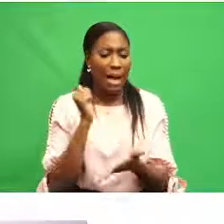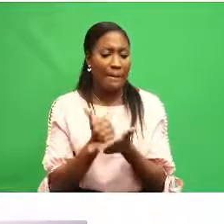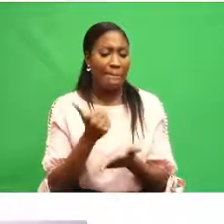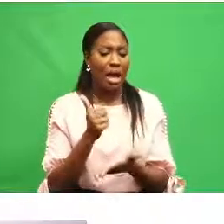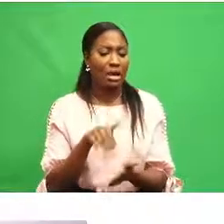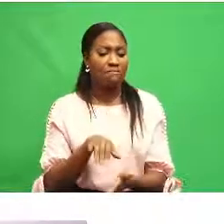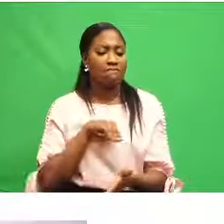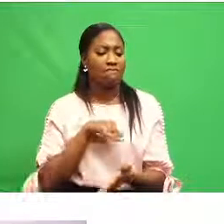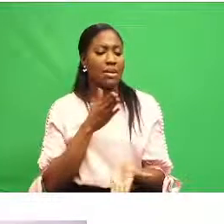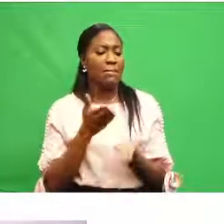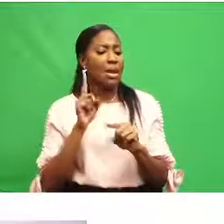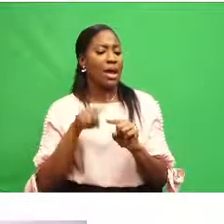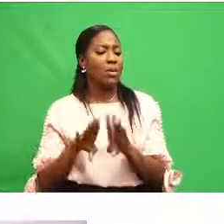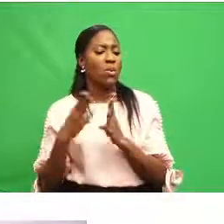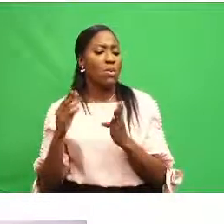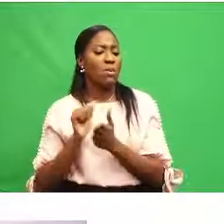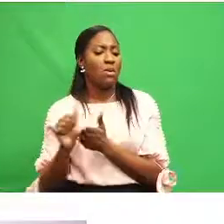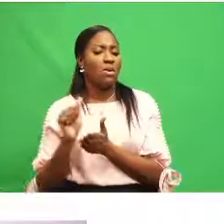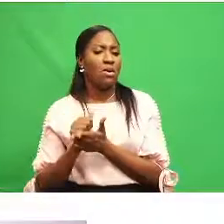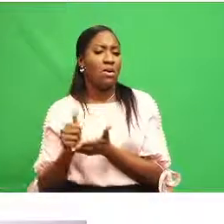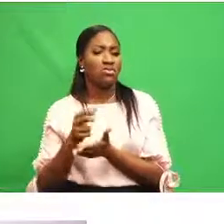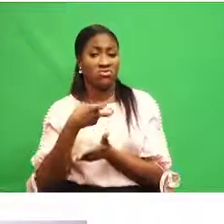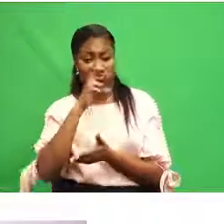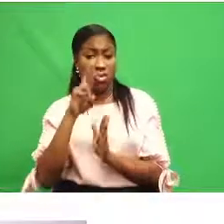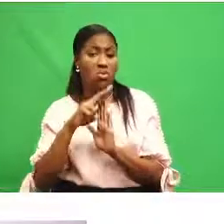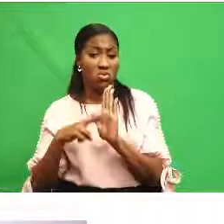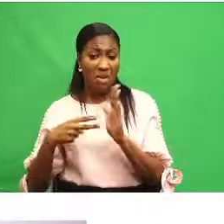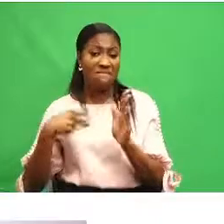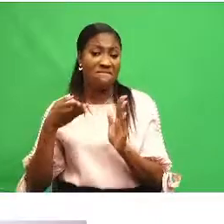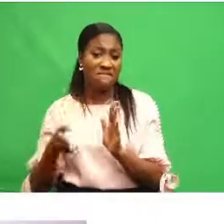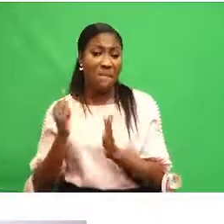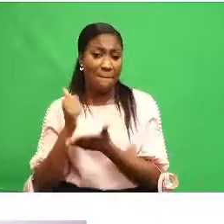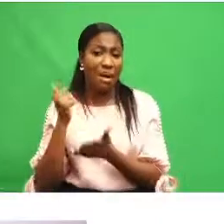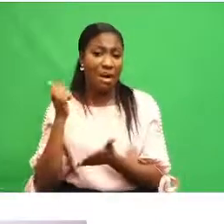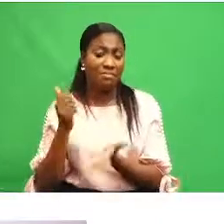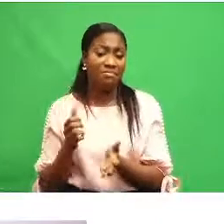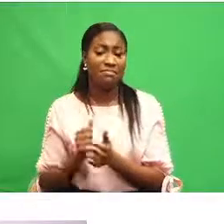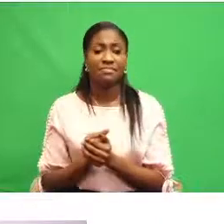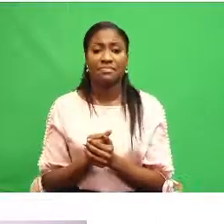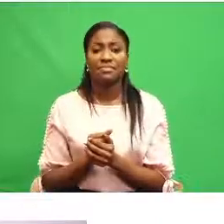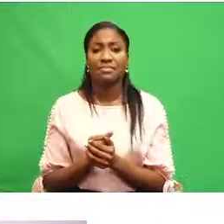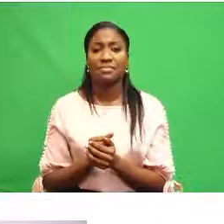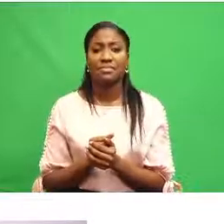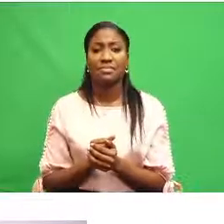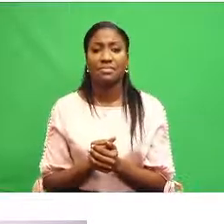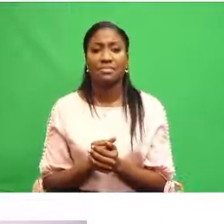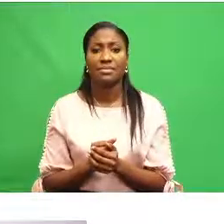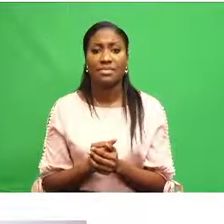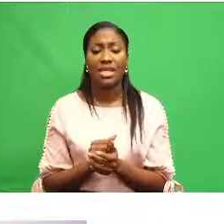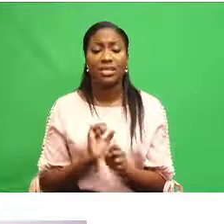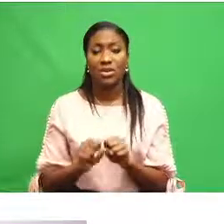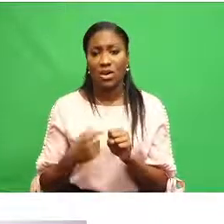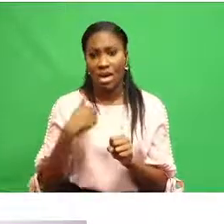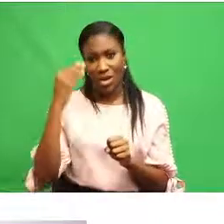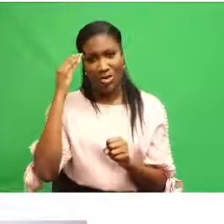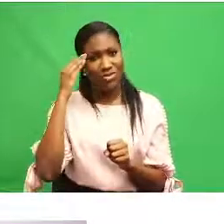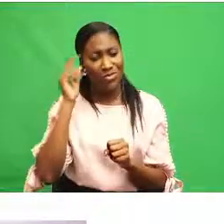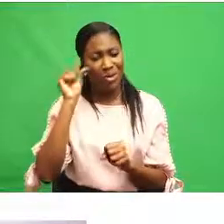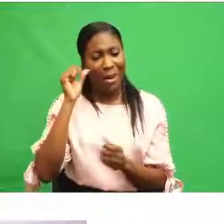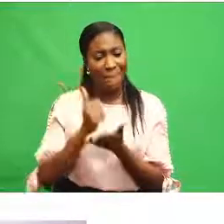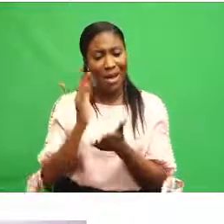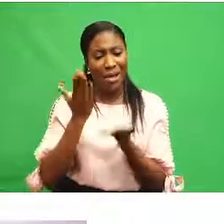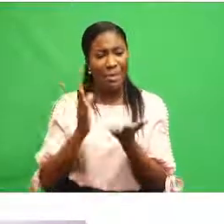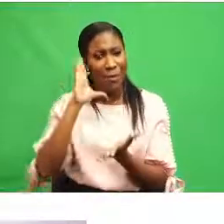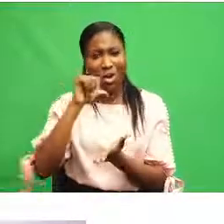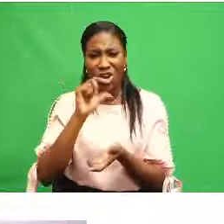account. Right? And some of them, of course, I know they're not going to move Yes. in terms of their policies, Yes. where